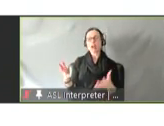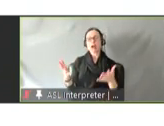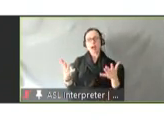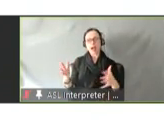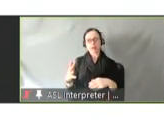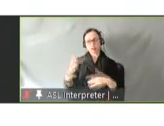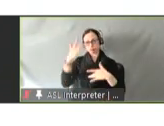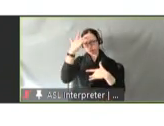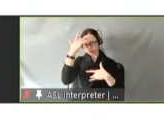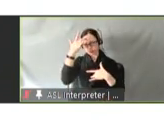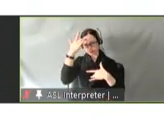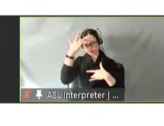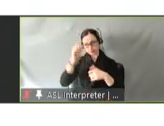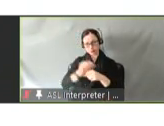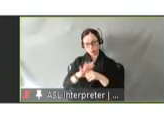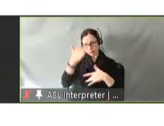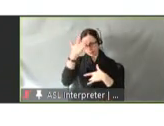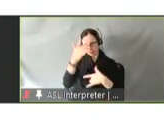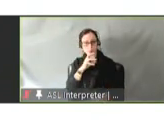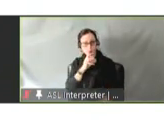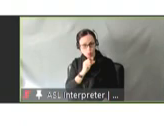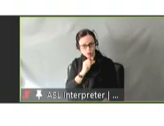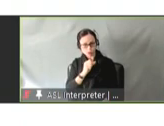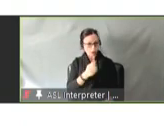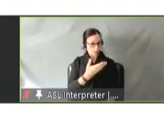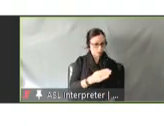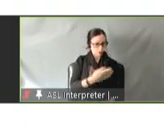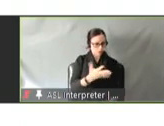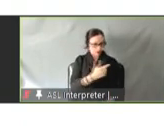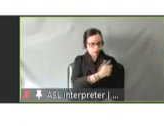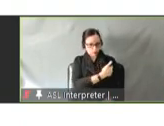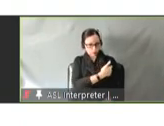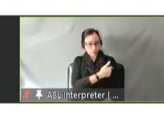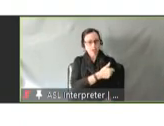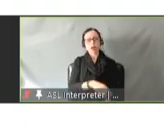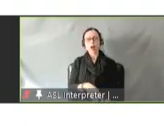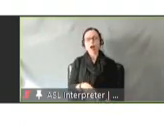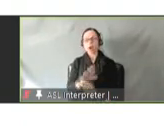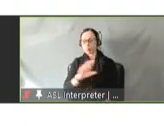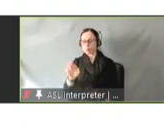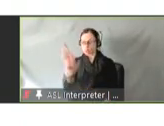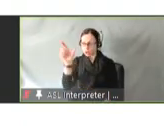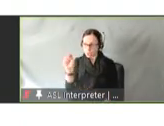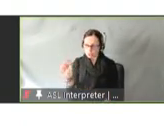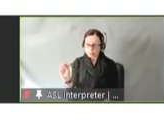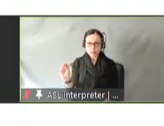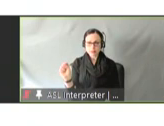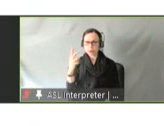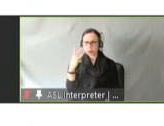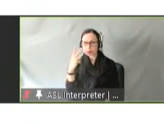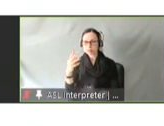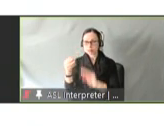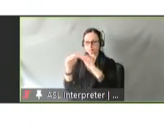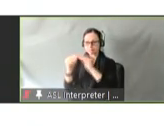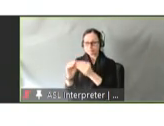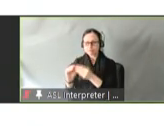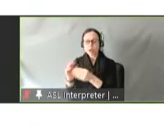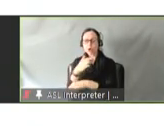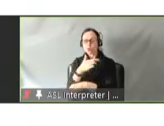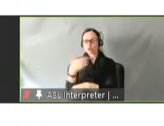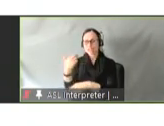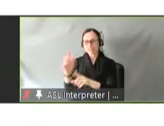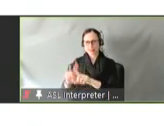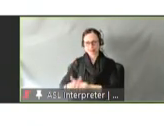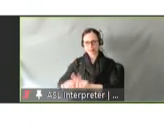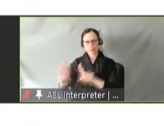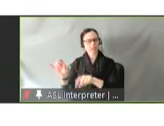and following infection, COVID-19 infection in the orange. And that's on the left. And on the right, you'll see a corresponding figure with risk differences, again, from the same